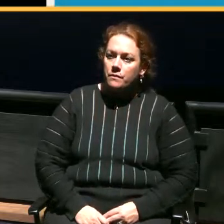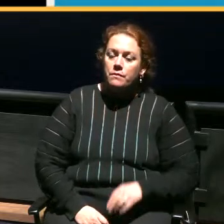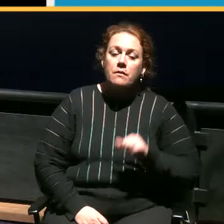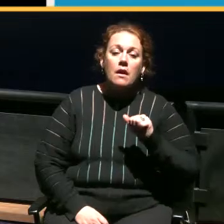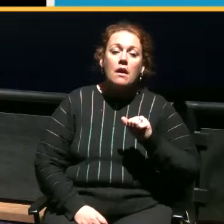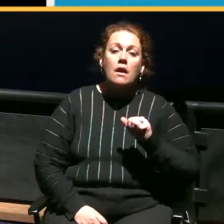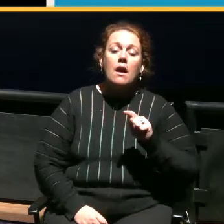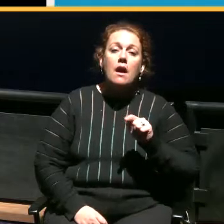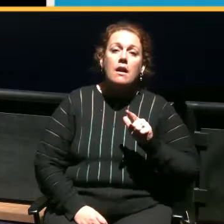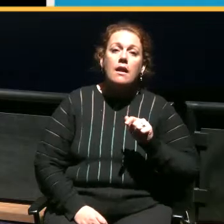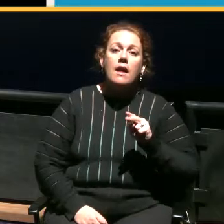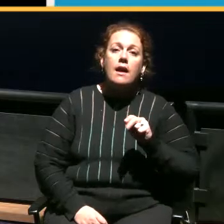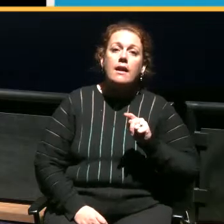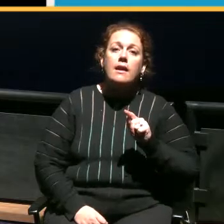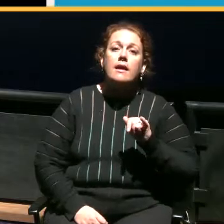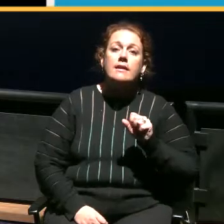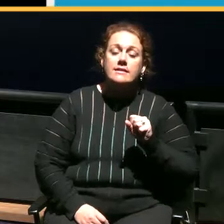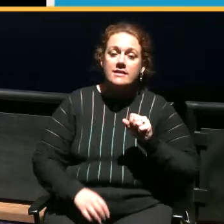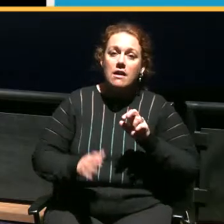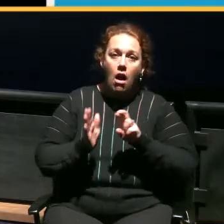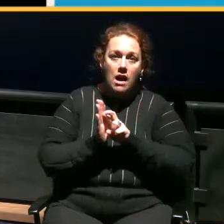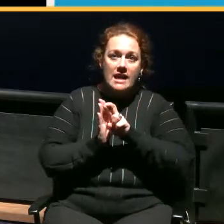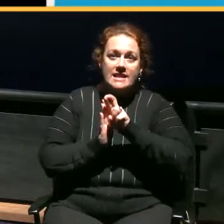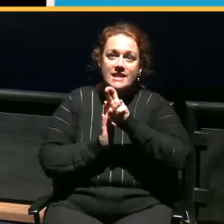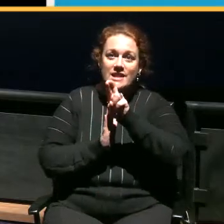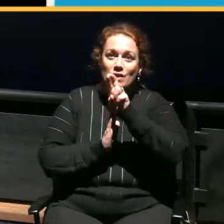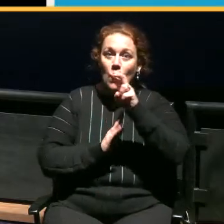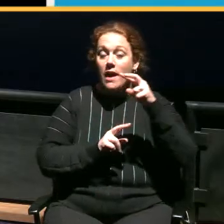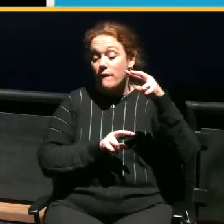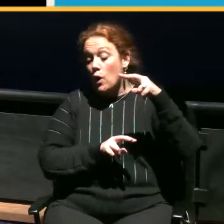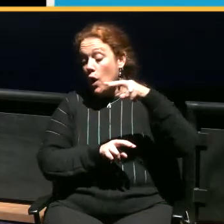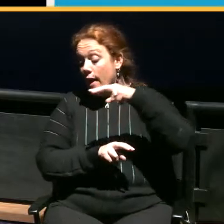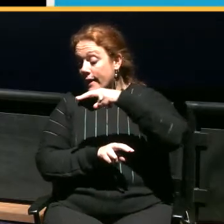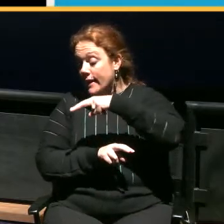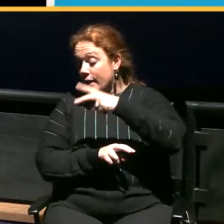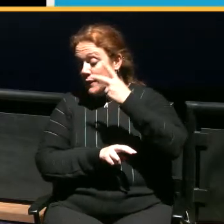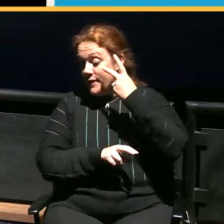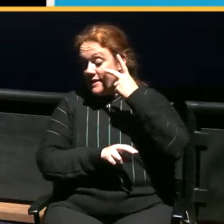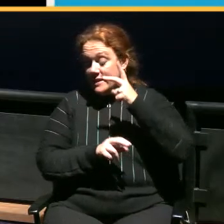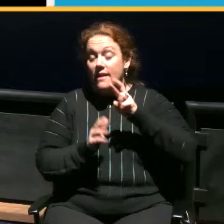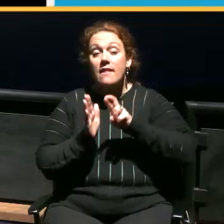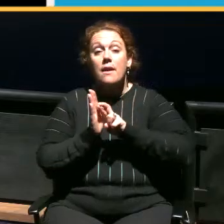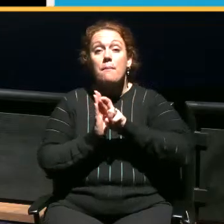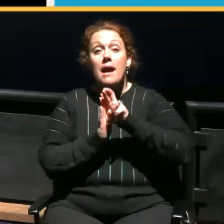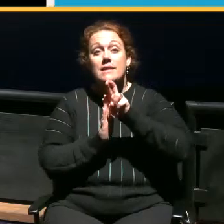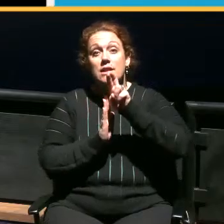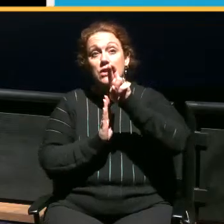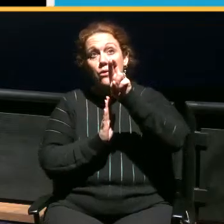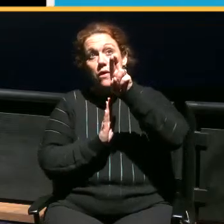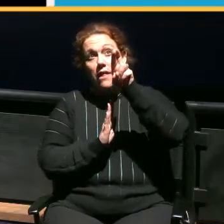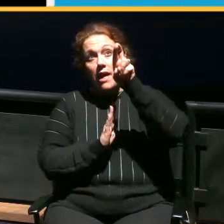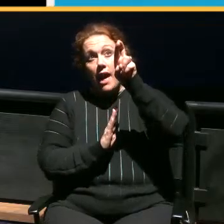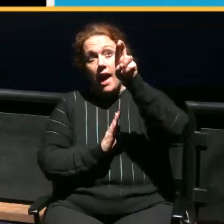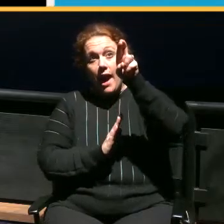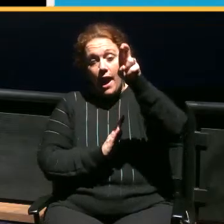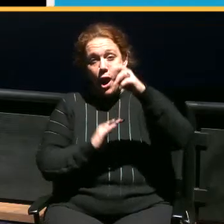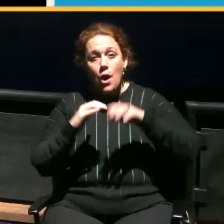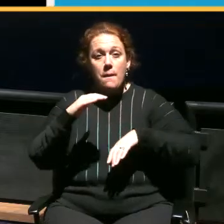Atlantis on its way, all 3 engines now throttling down as the vehicle passes through the area of maximum dynamic